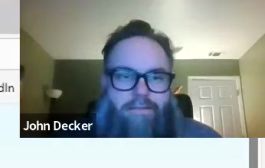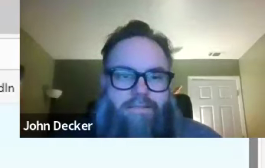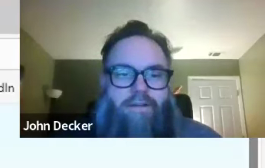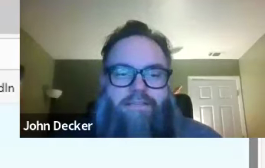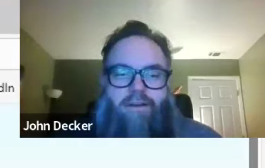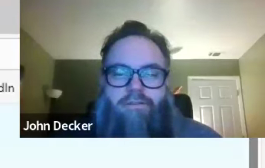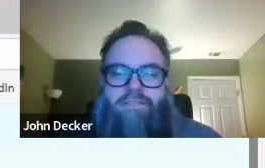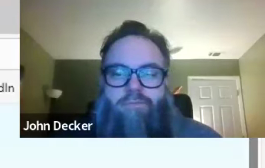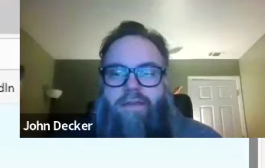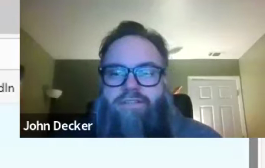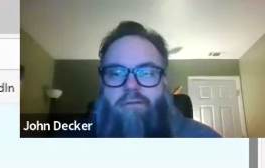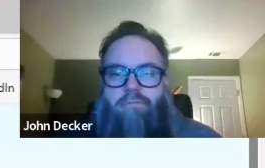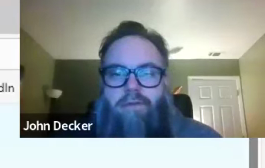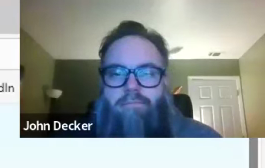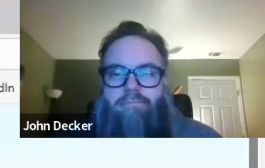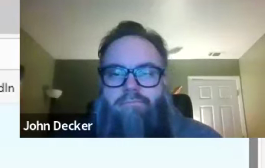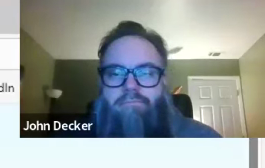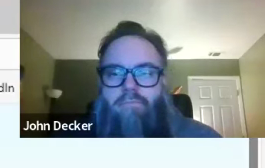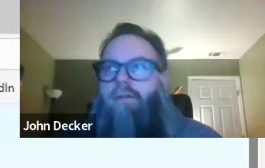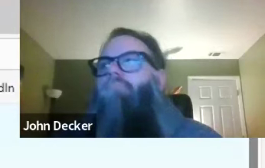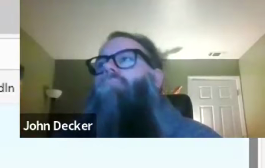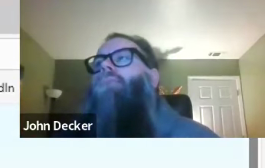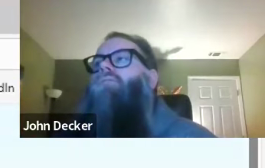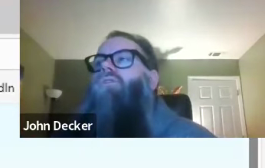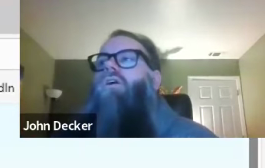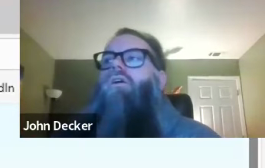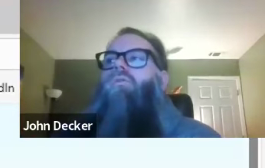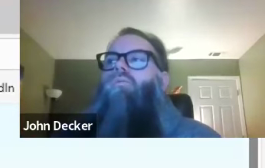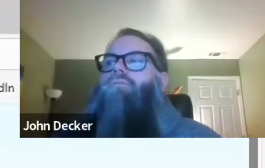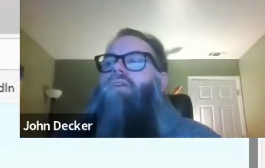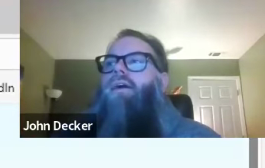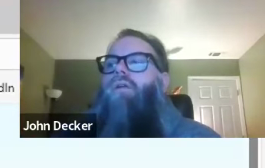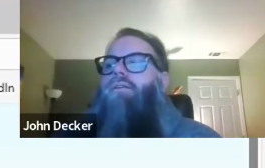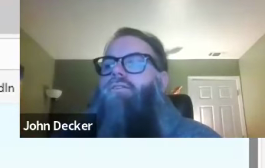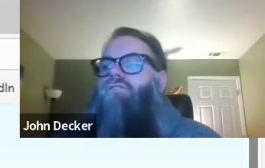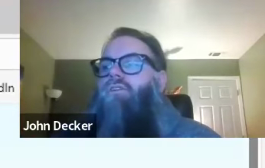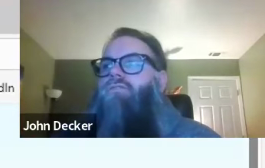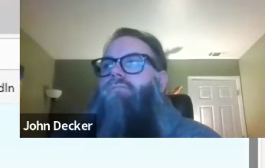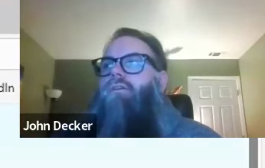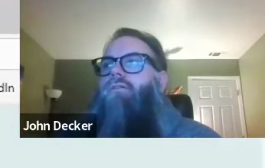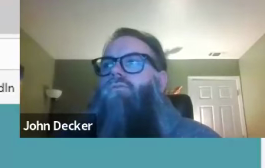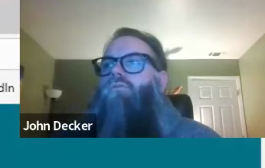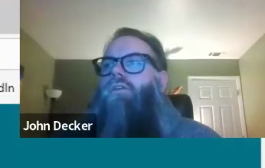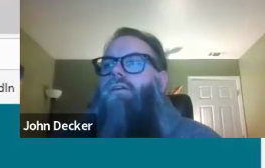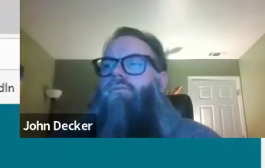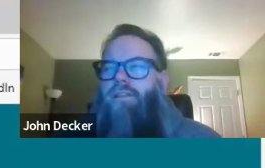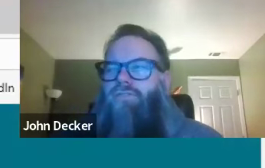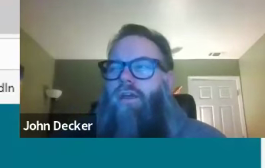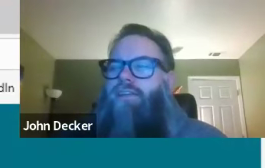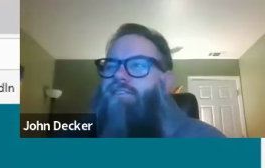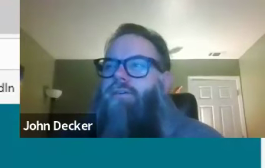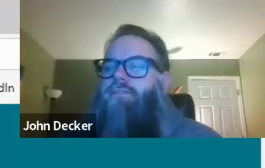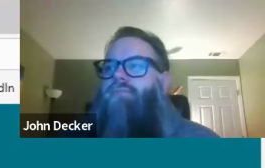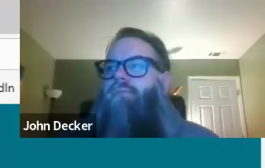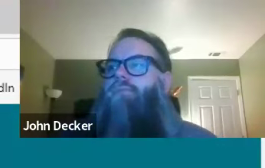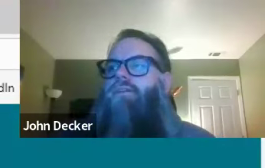website, let's see, you guys seeing Alta's homepage now? Yeah, right on. So on our website, I wanted to just share something real quickly. We'll get